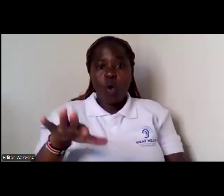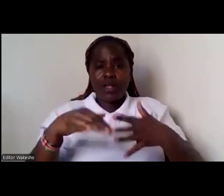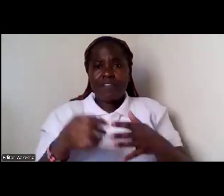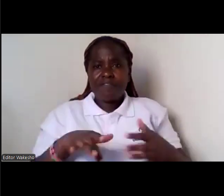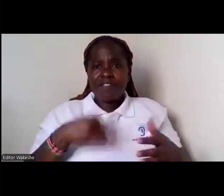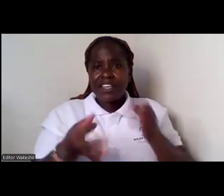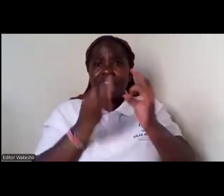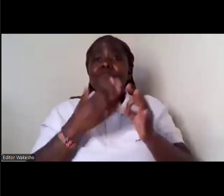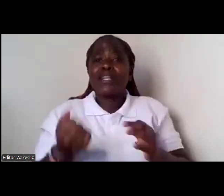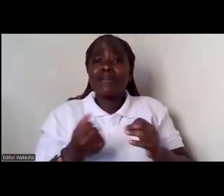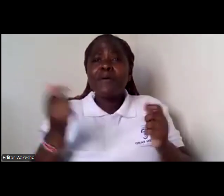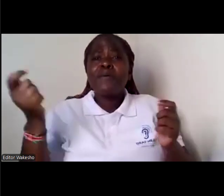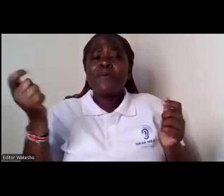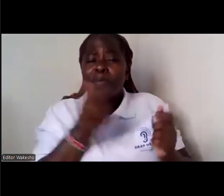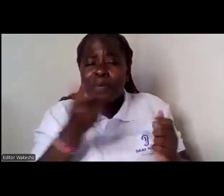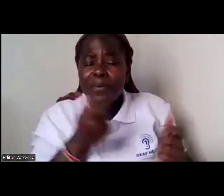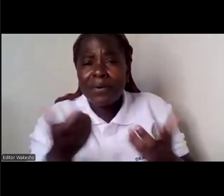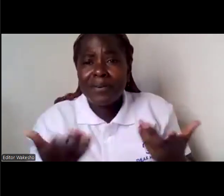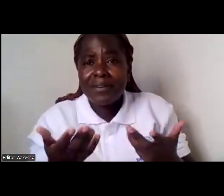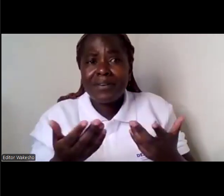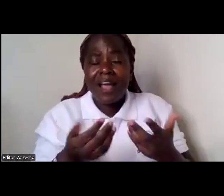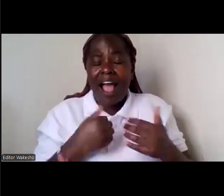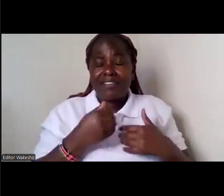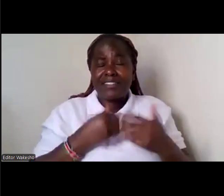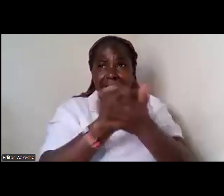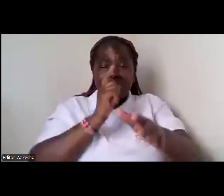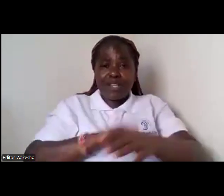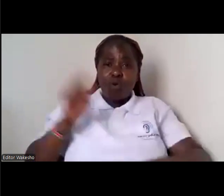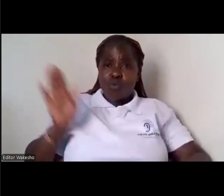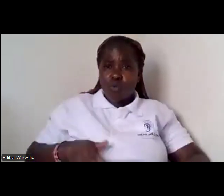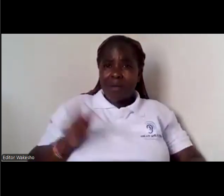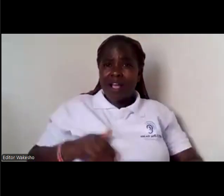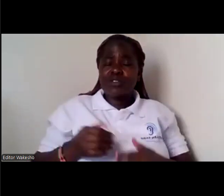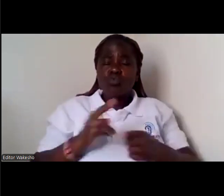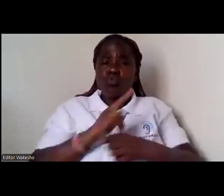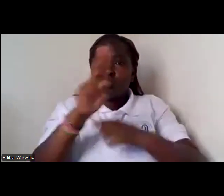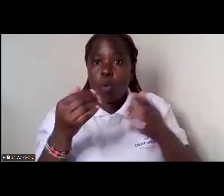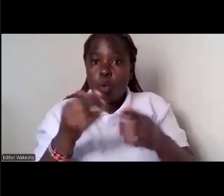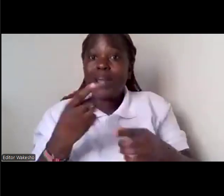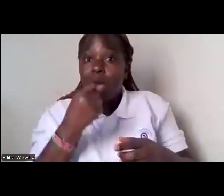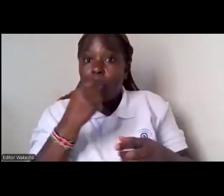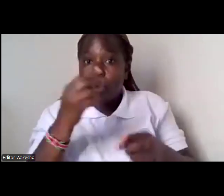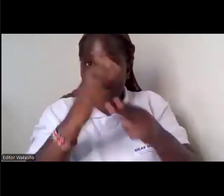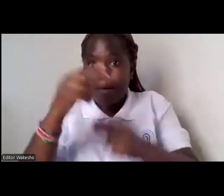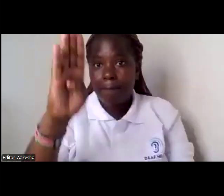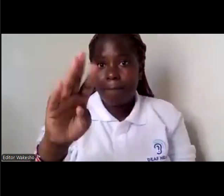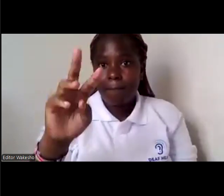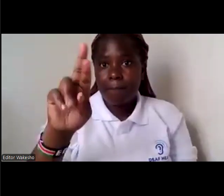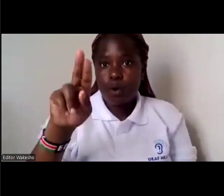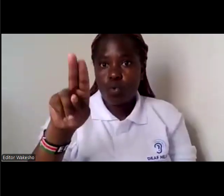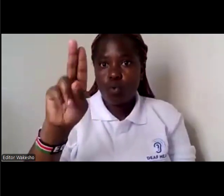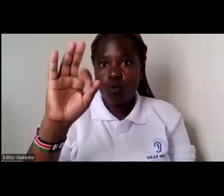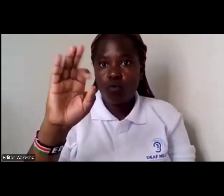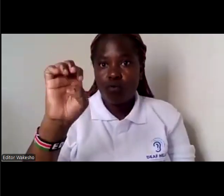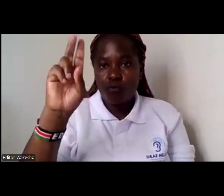pain, you have sometimes I've heard of women even taking an overdose of Brufen. They take 8 Brufen in one day, yet you should